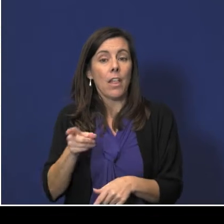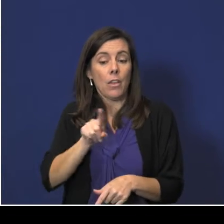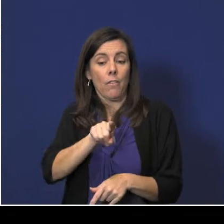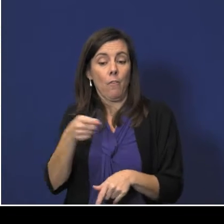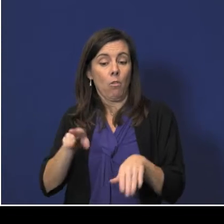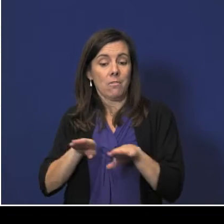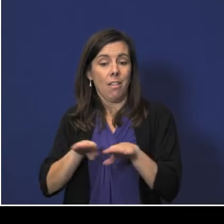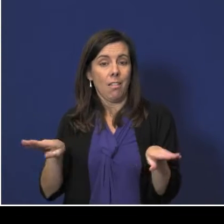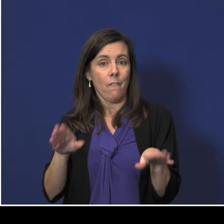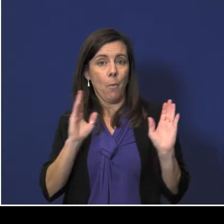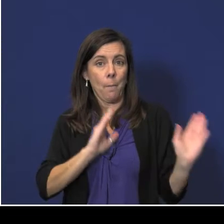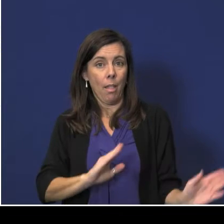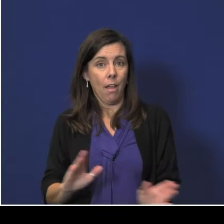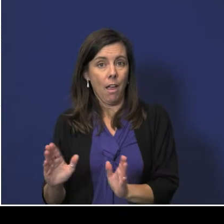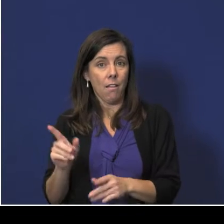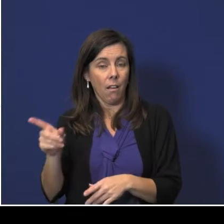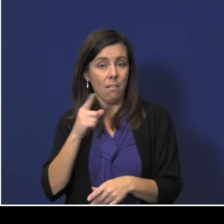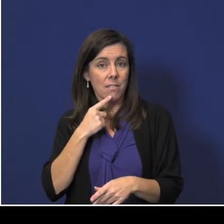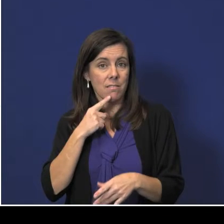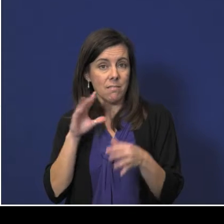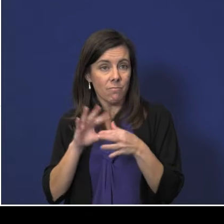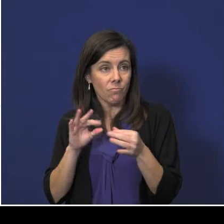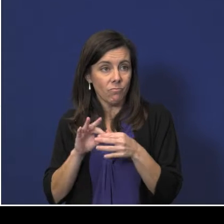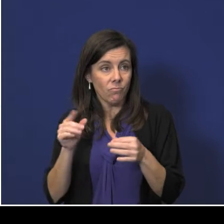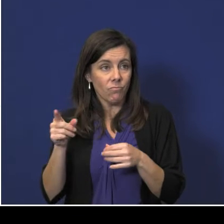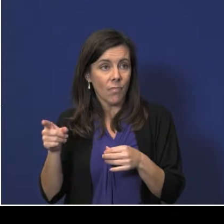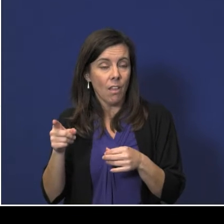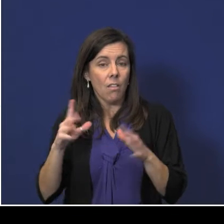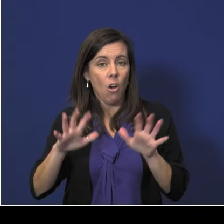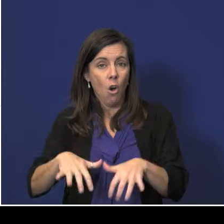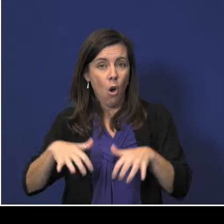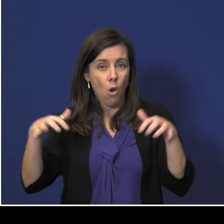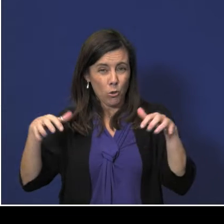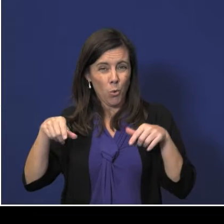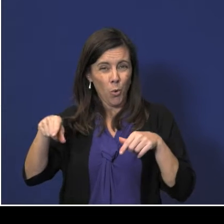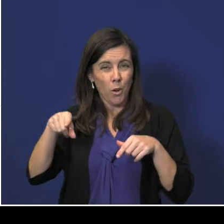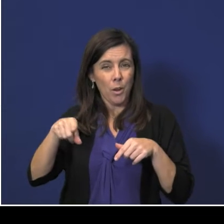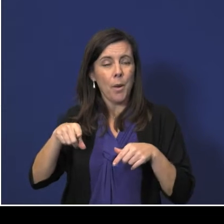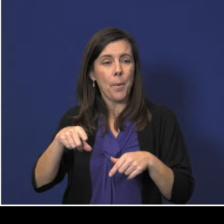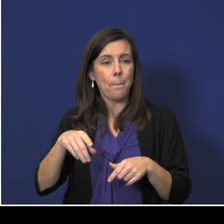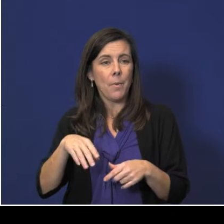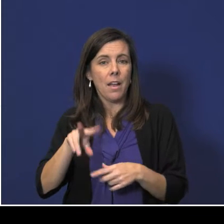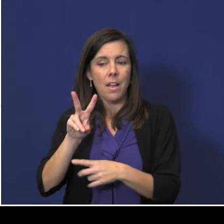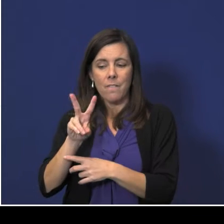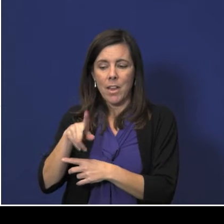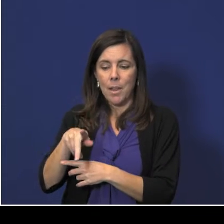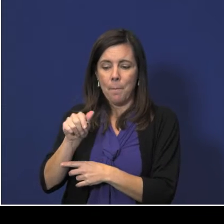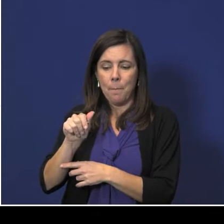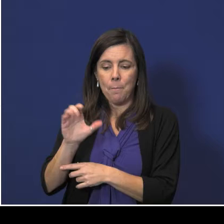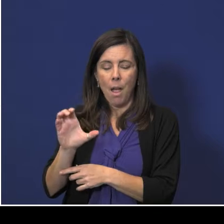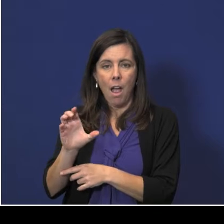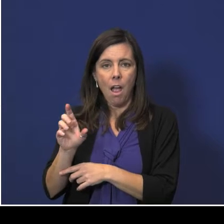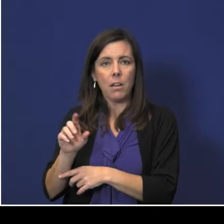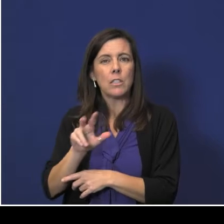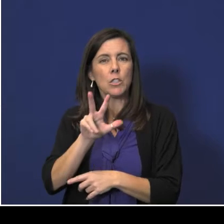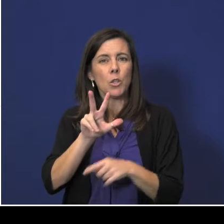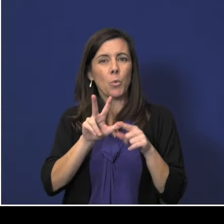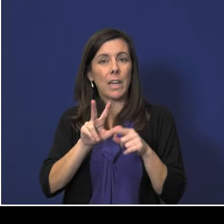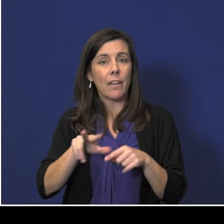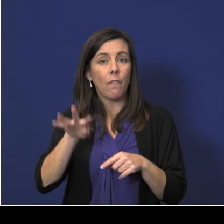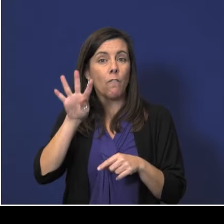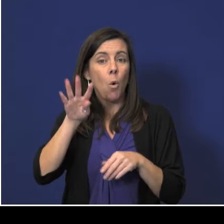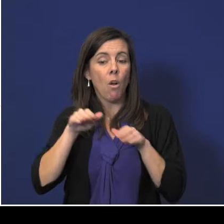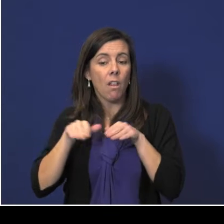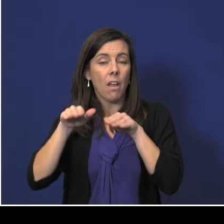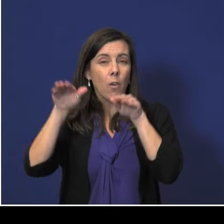plan. As Brandon was mentioning, this auditorium or PAC or VPAC is actually almost 3 to 4 levels, and we'll go